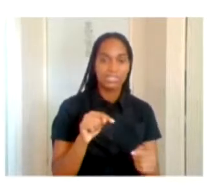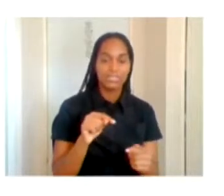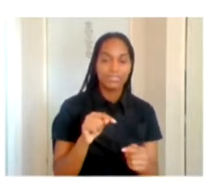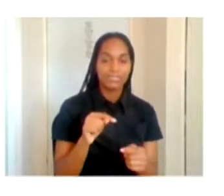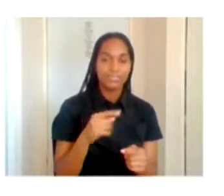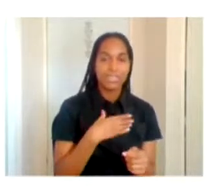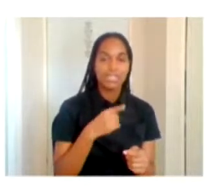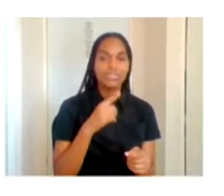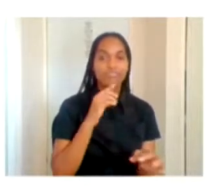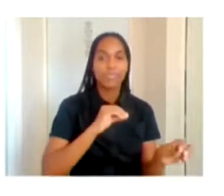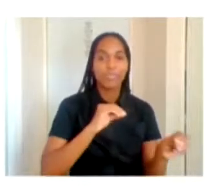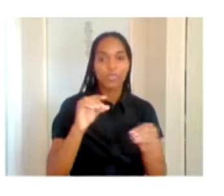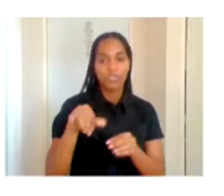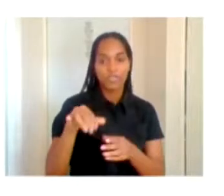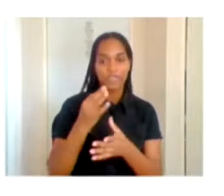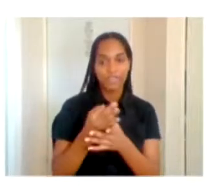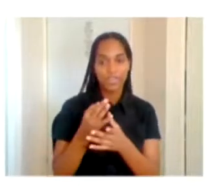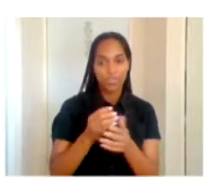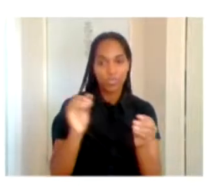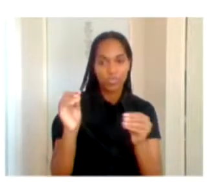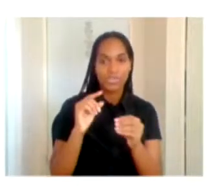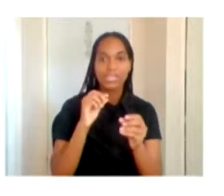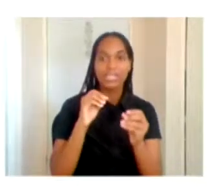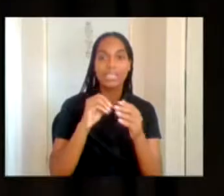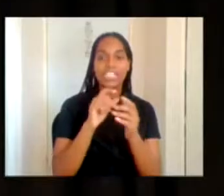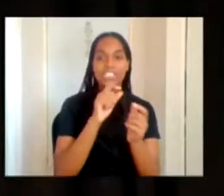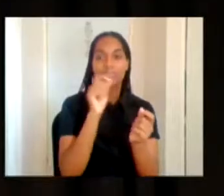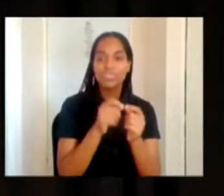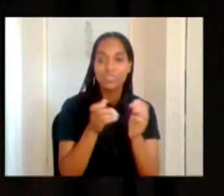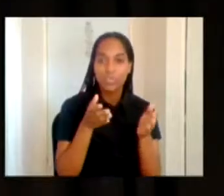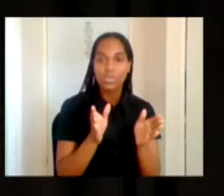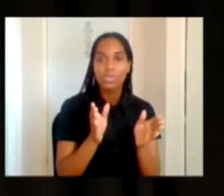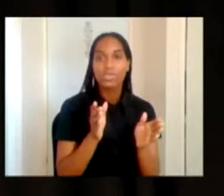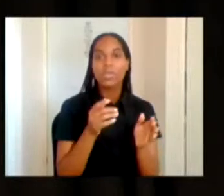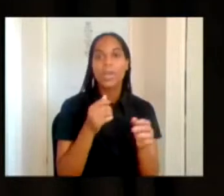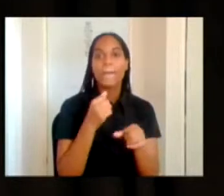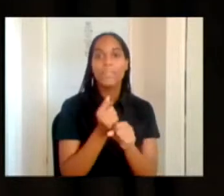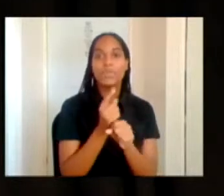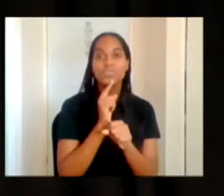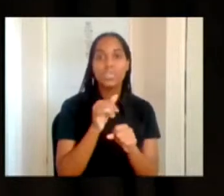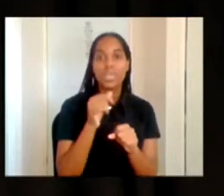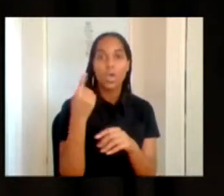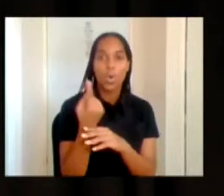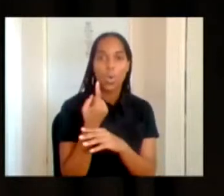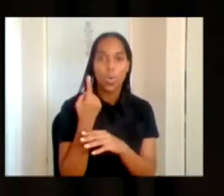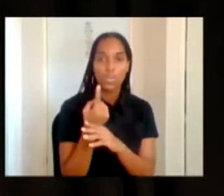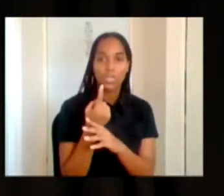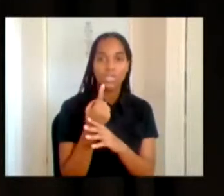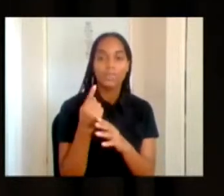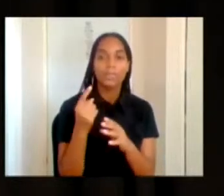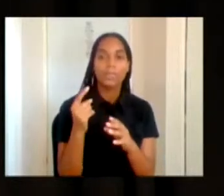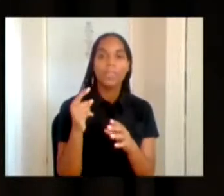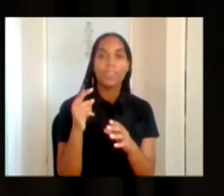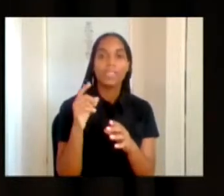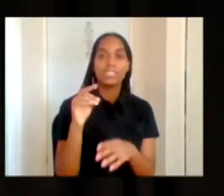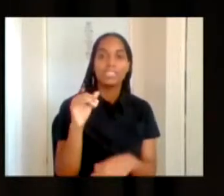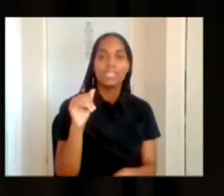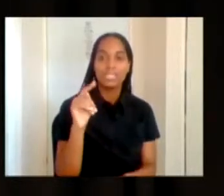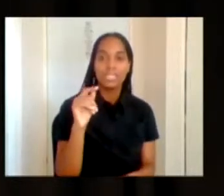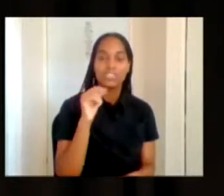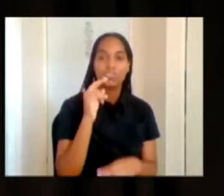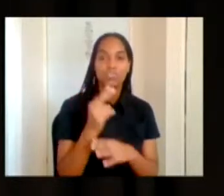moving those files around in a very certain way and packets around to make sure that only a certain amount of data is used at a certain